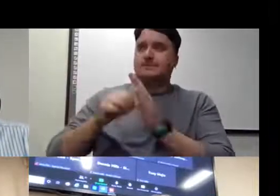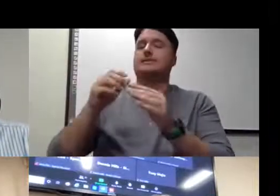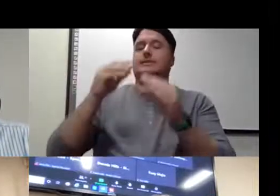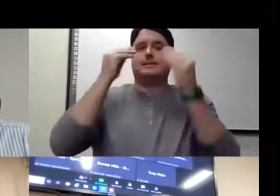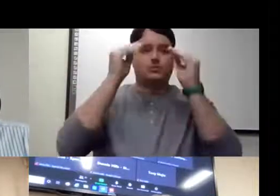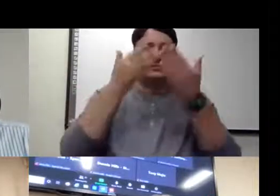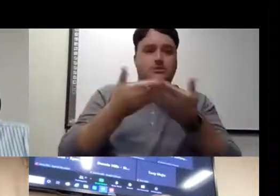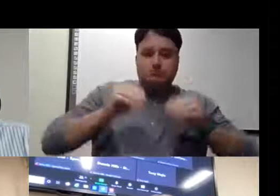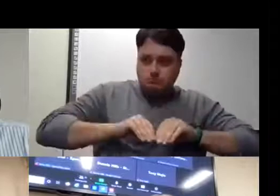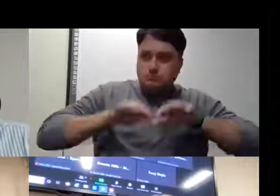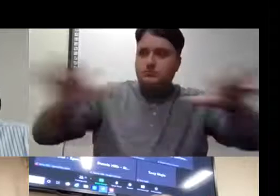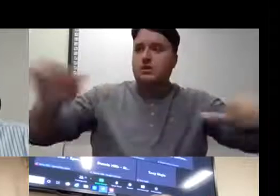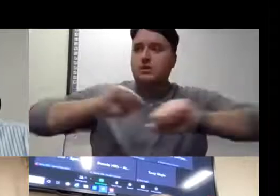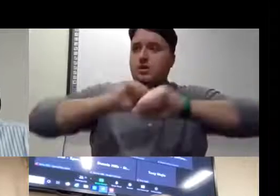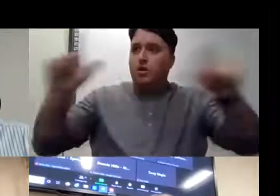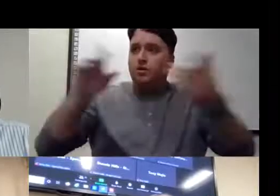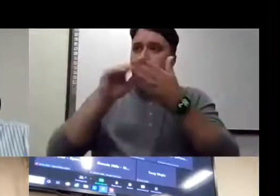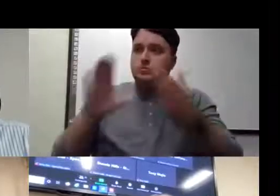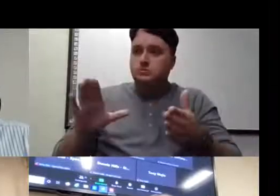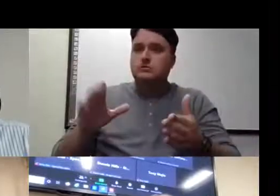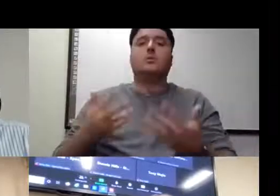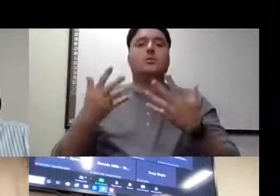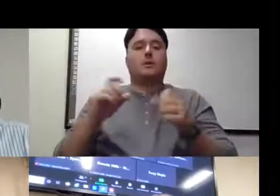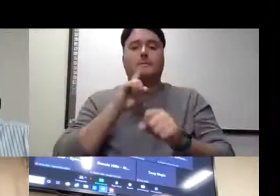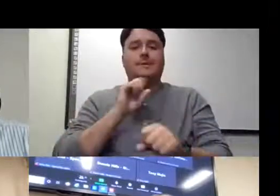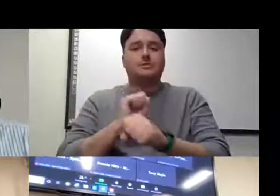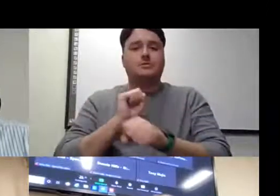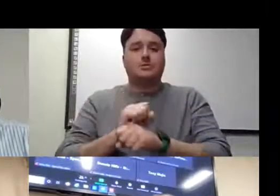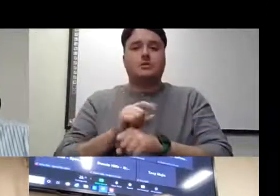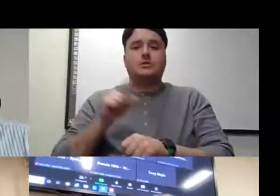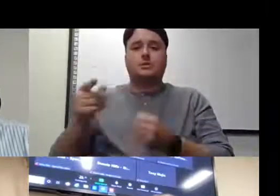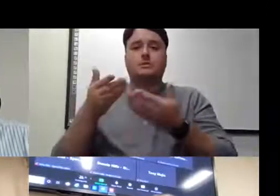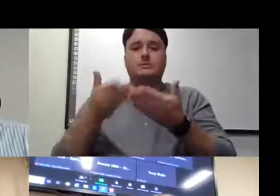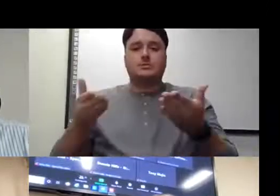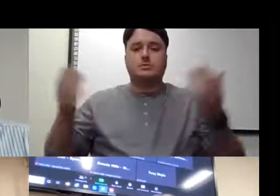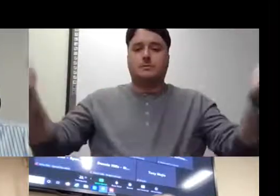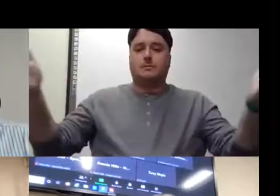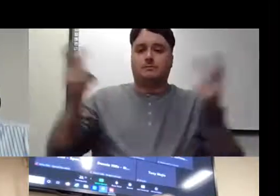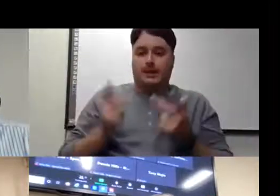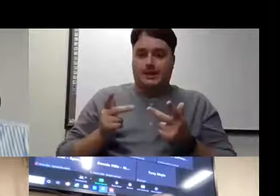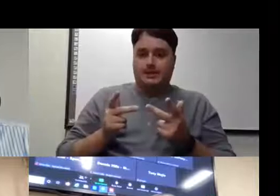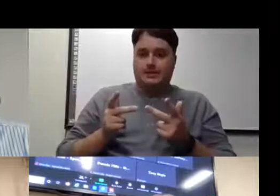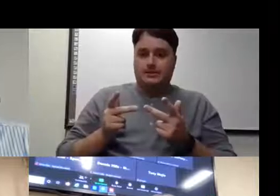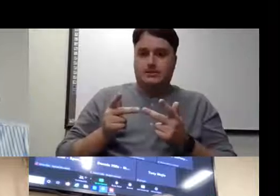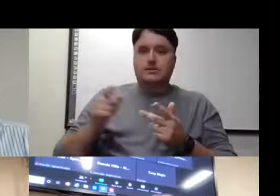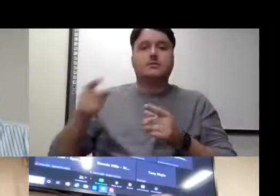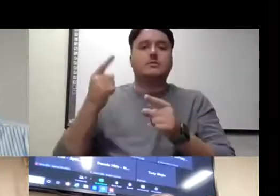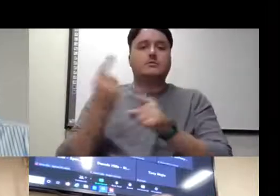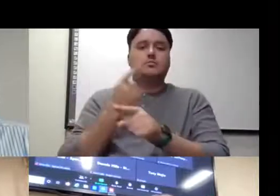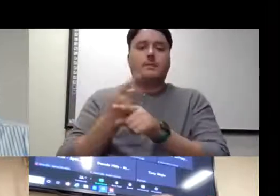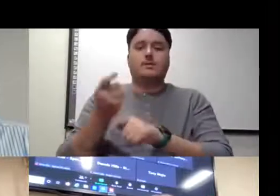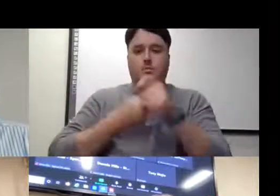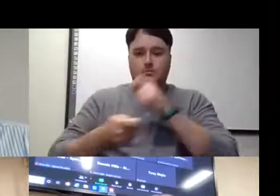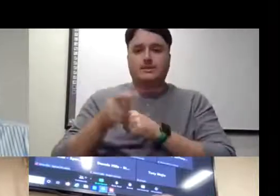materials home to students. We wanted to make sure that those materials came back, and where they didn't, that we properly replace